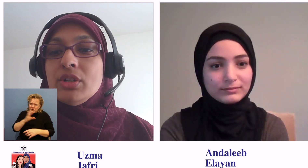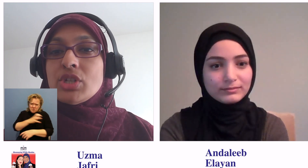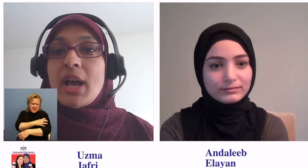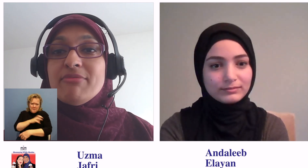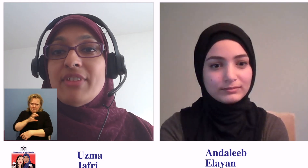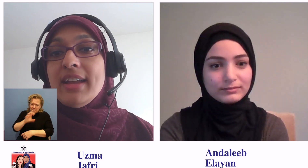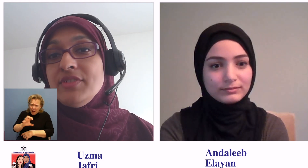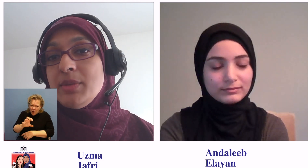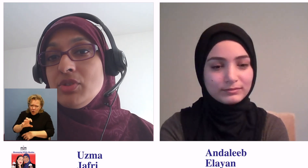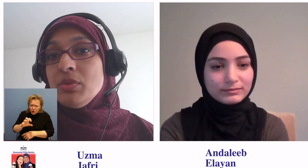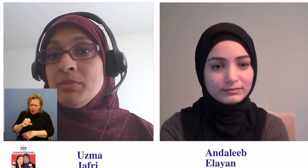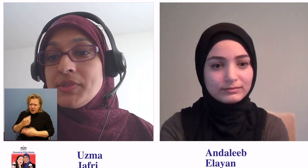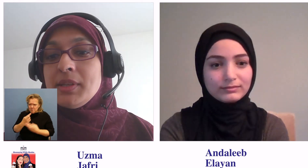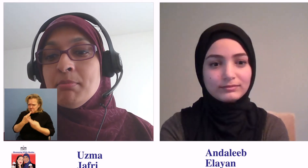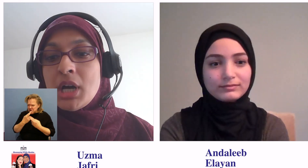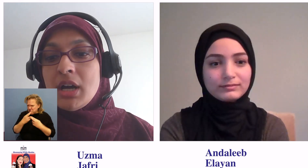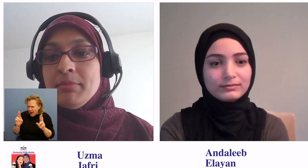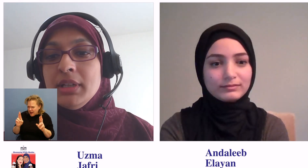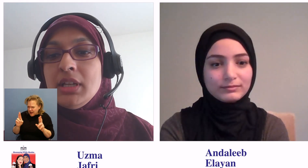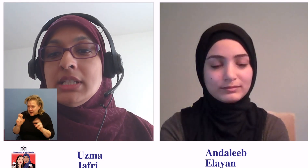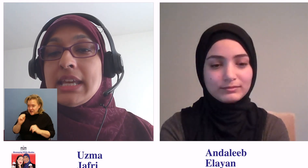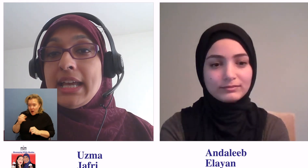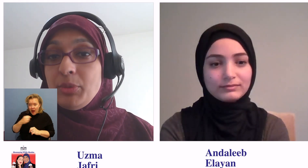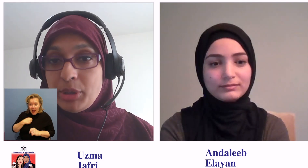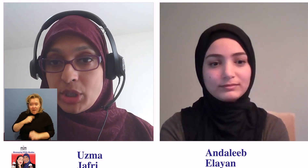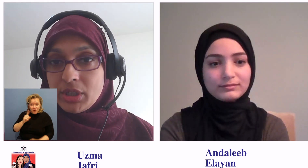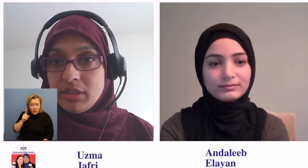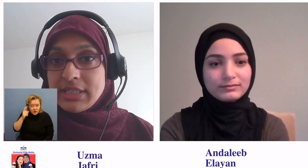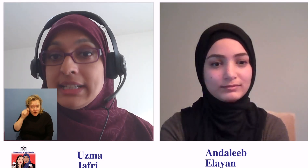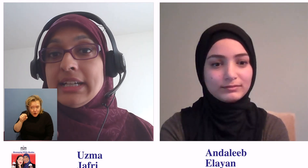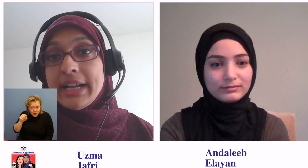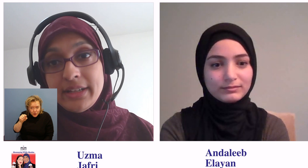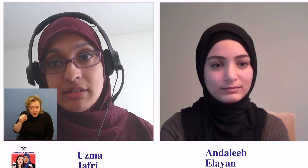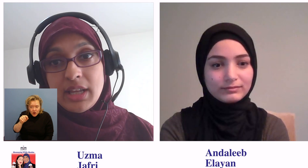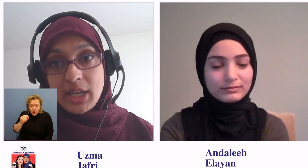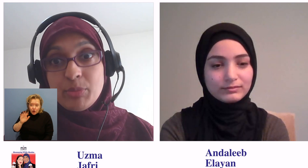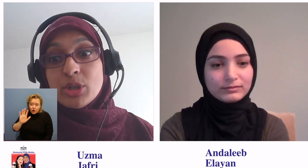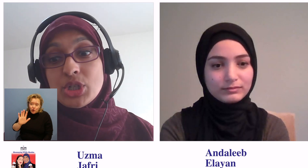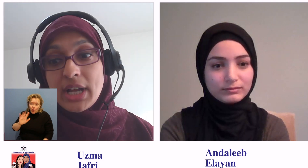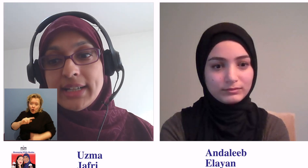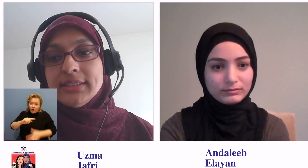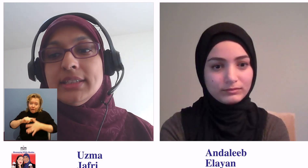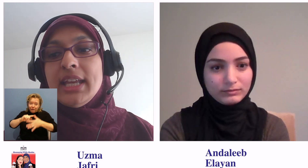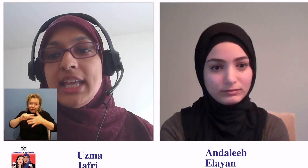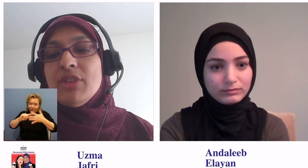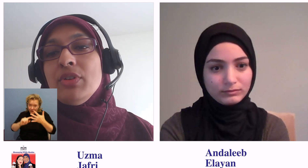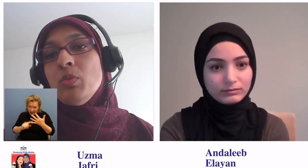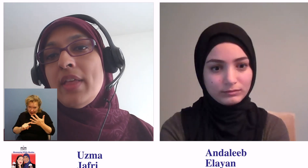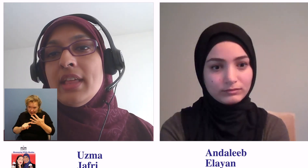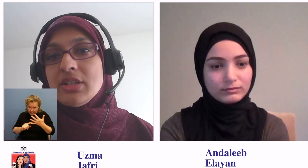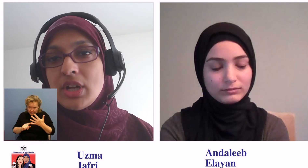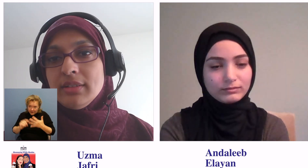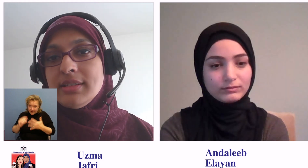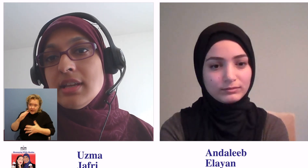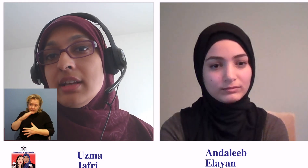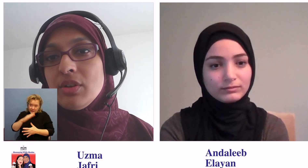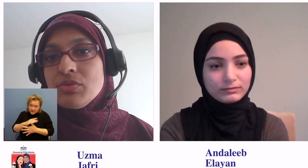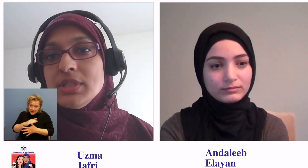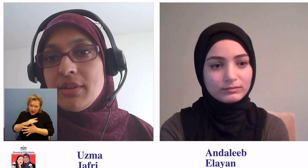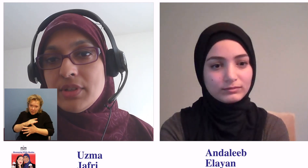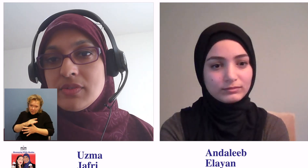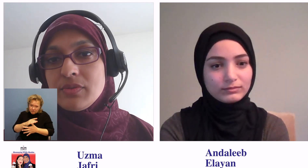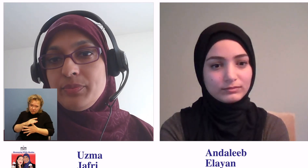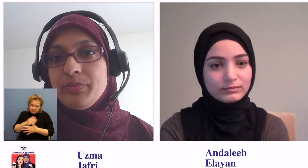what are your top five tips to a Muslim mom to help her, to guide her, to help her child if, and when that child is